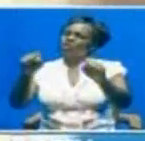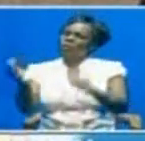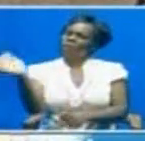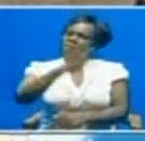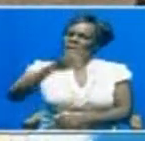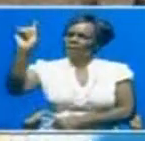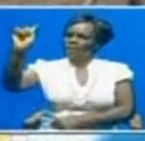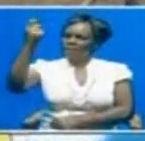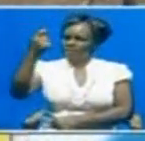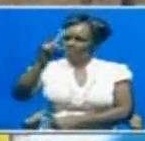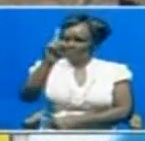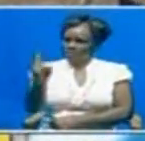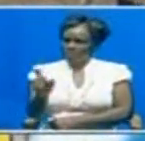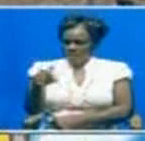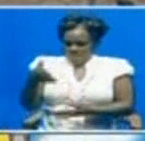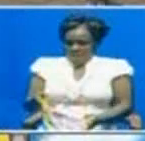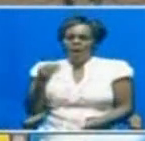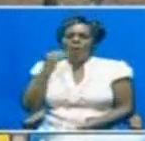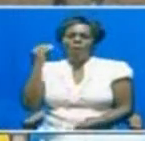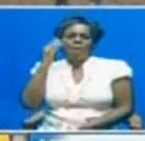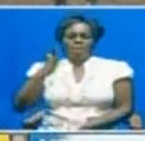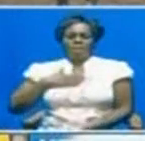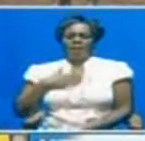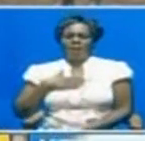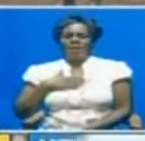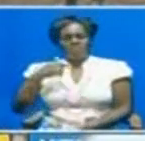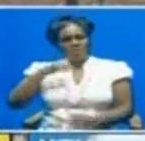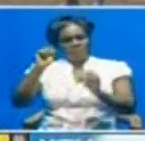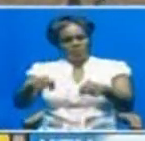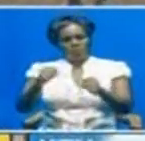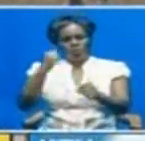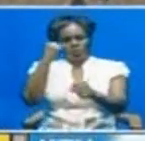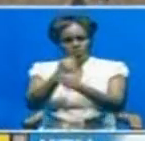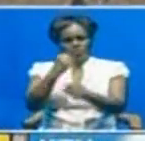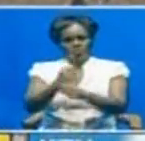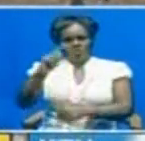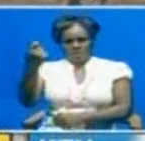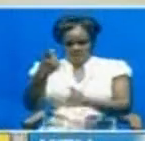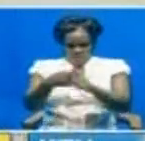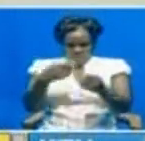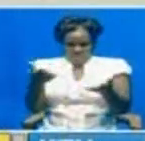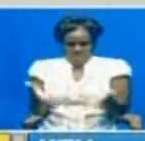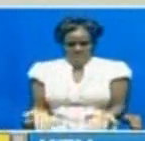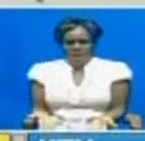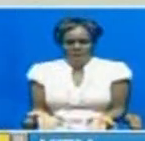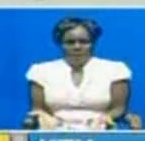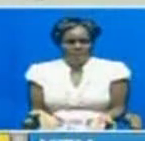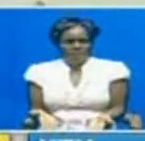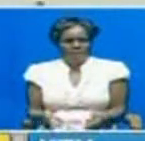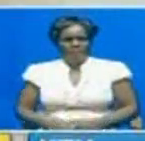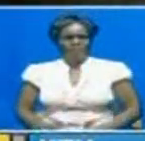to Kenya? Botswana is my home. I can do what I intend to do in Kenya from here.